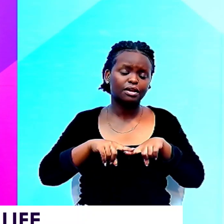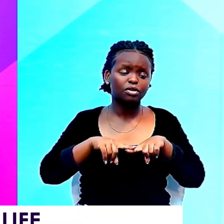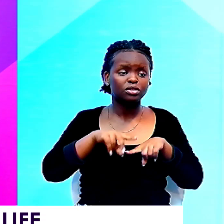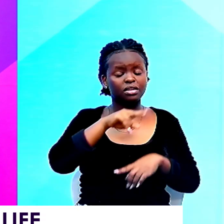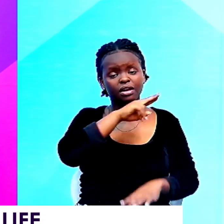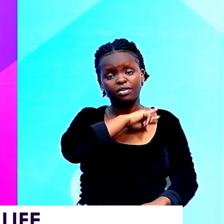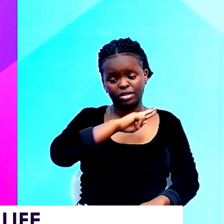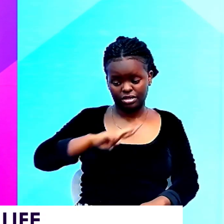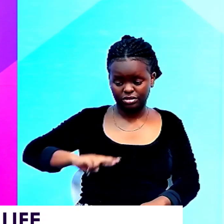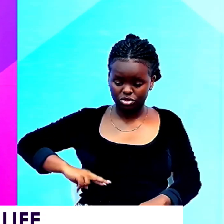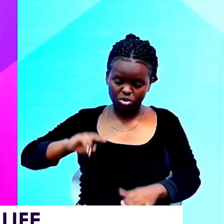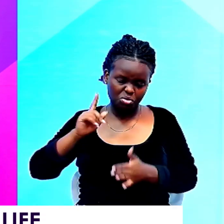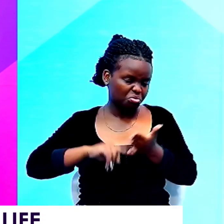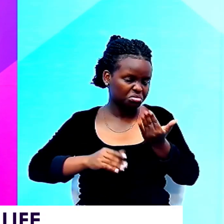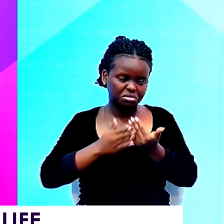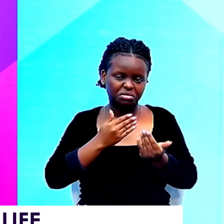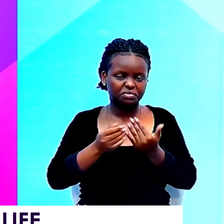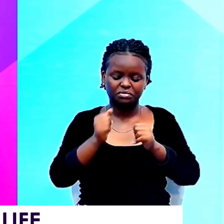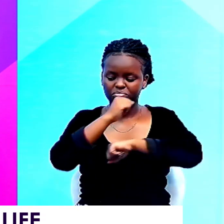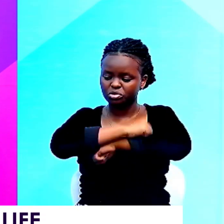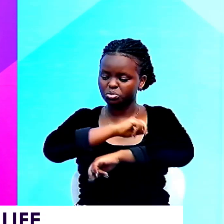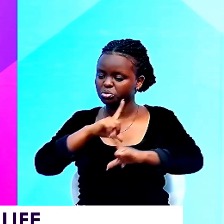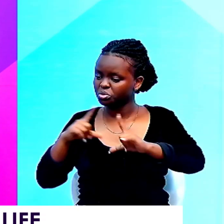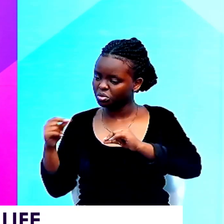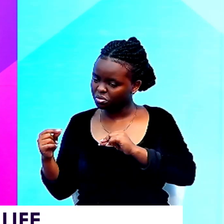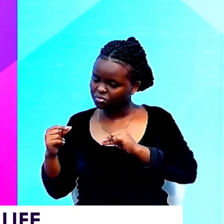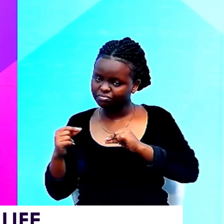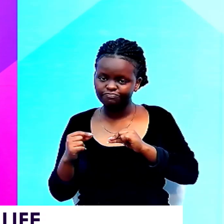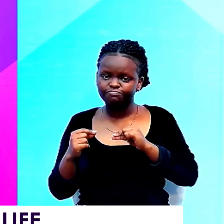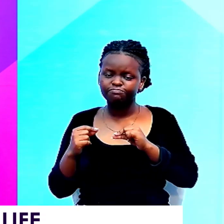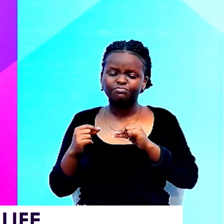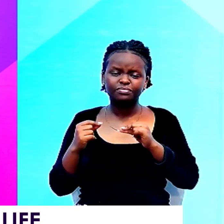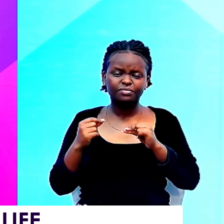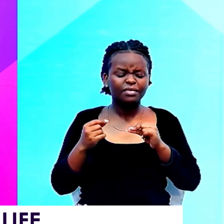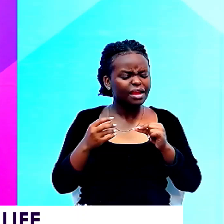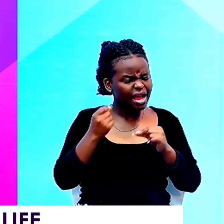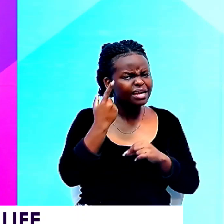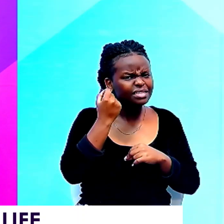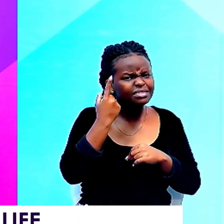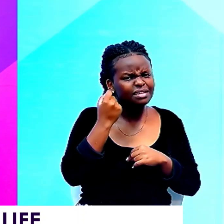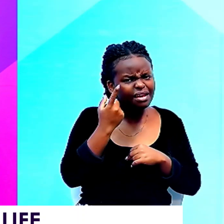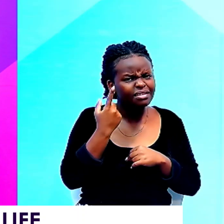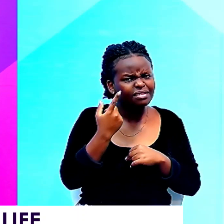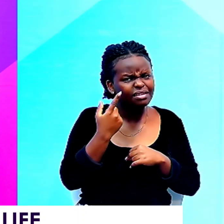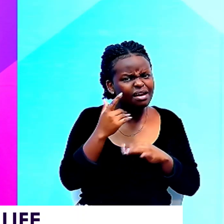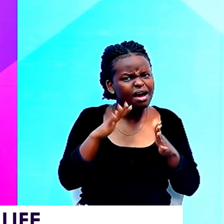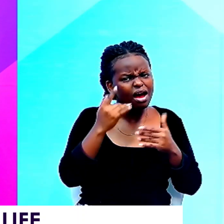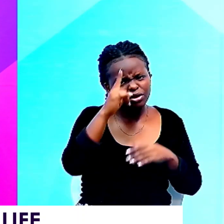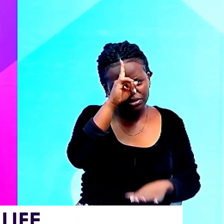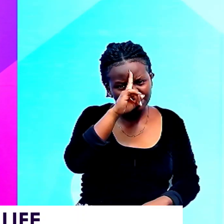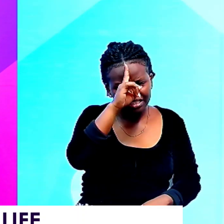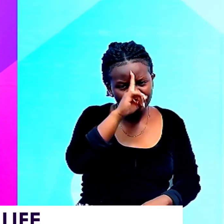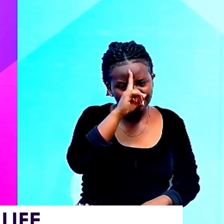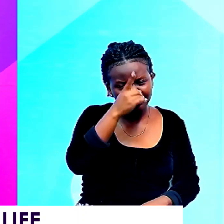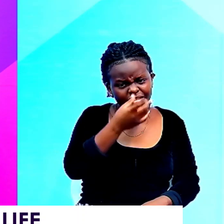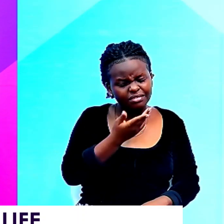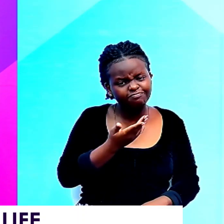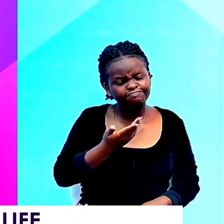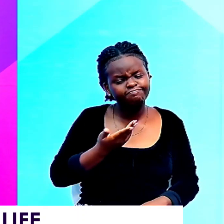and, whichever school they are going to? Is this sinking? How serious is the language